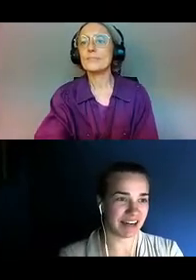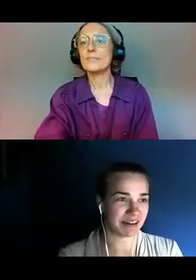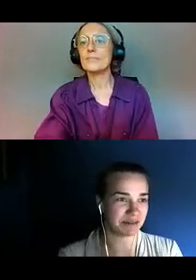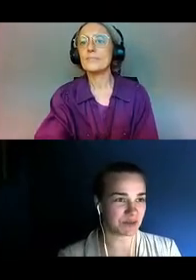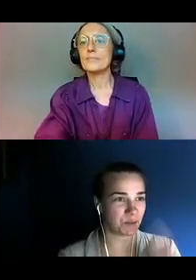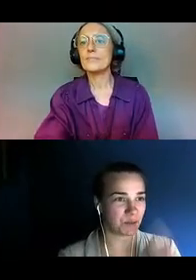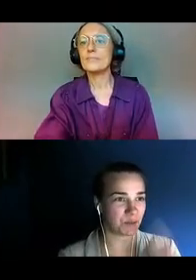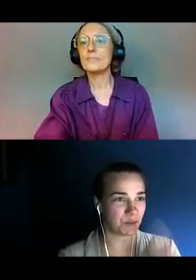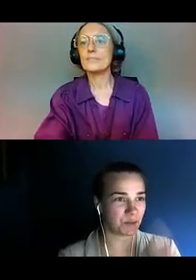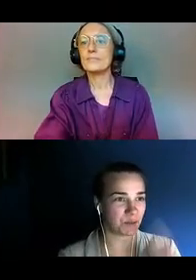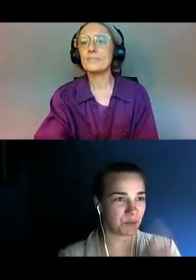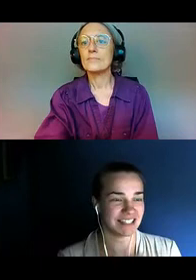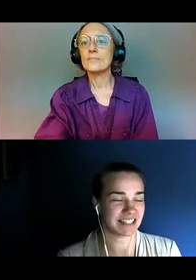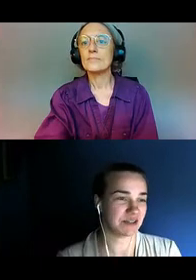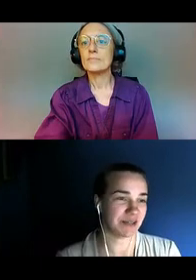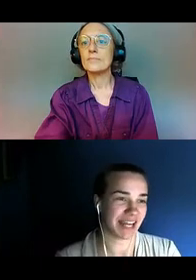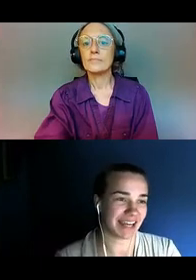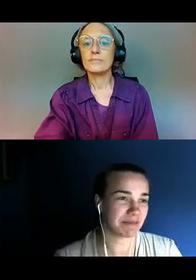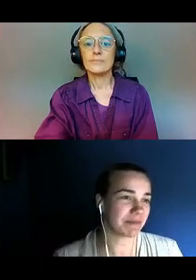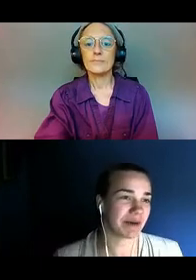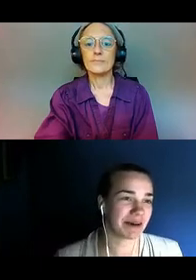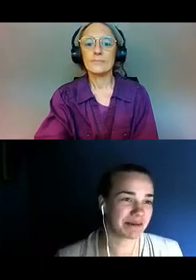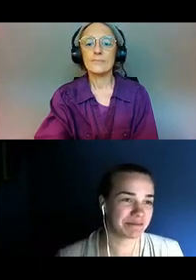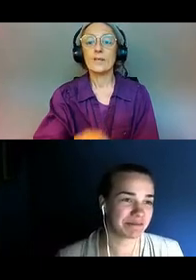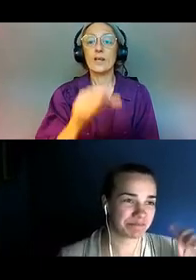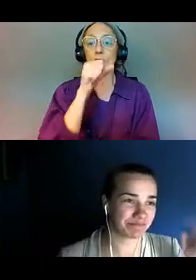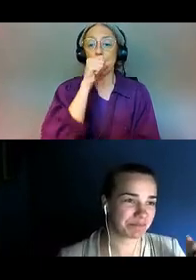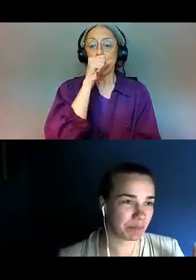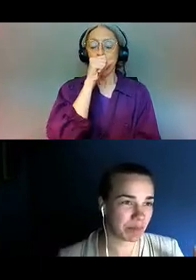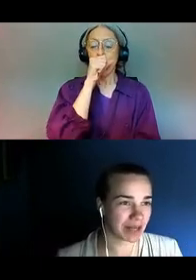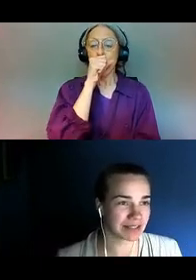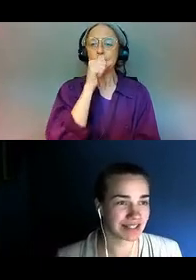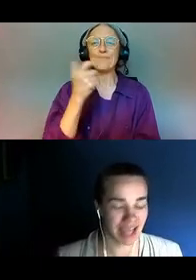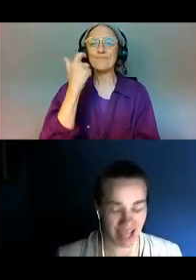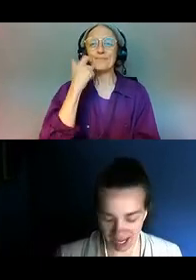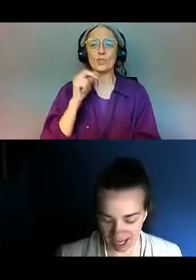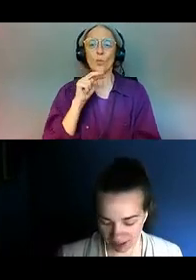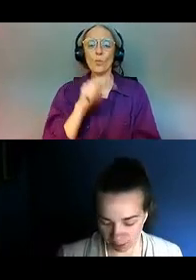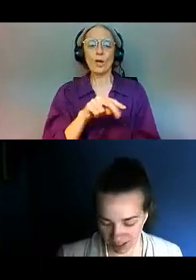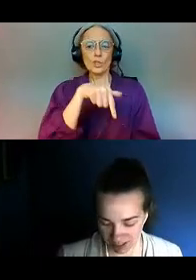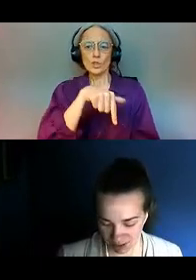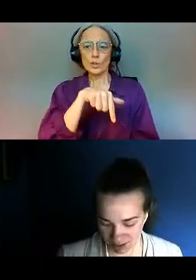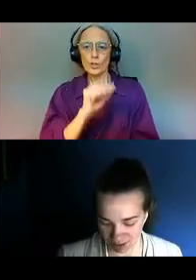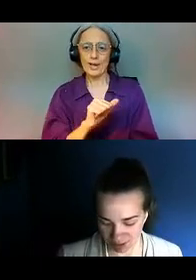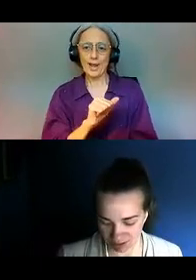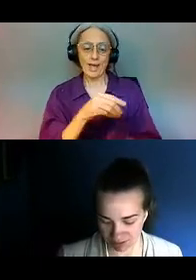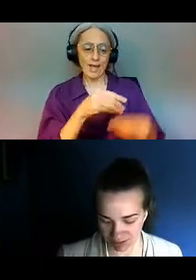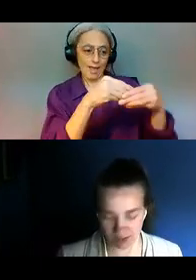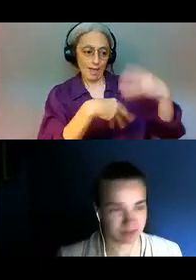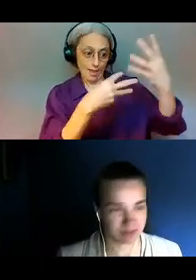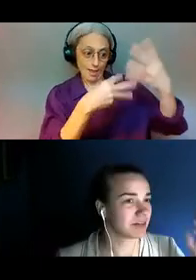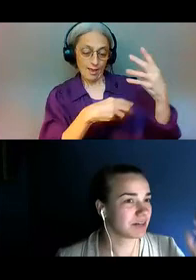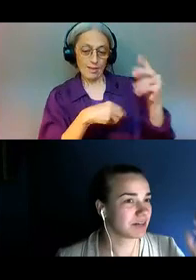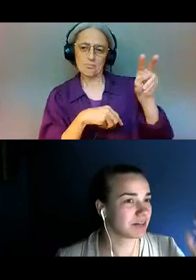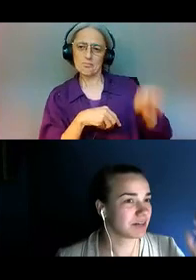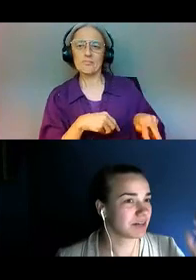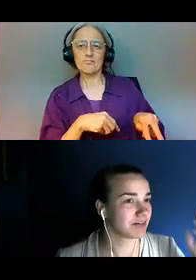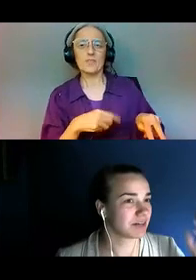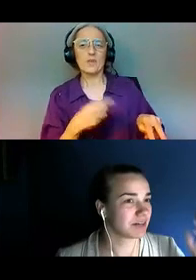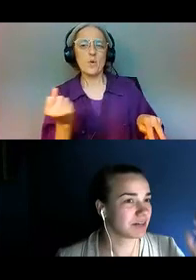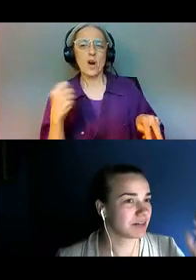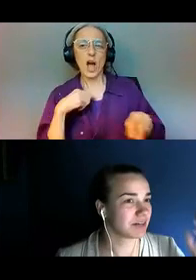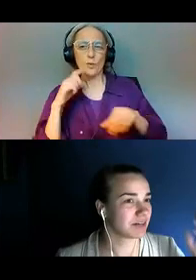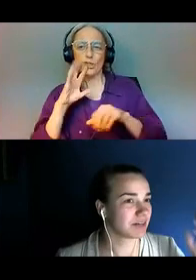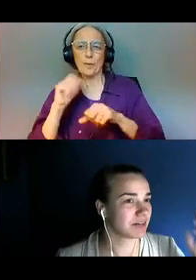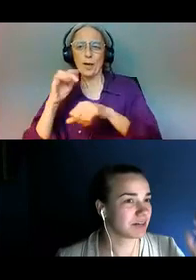resources, I was watching the Q&A box, and I want to